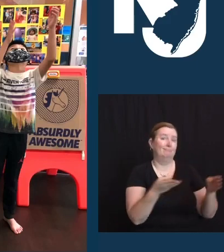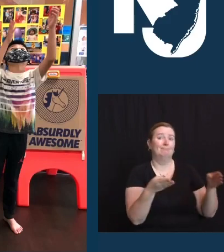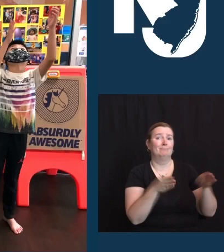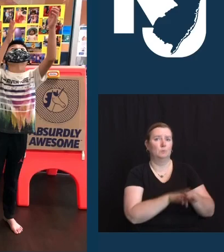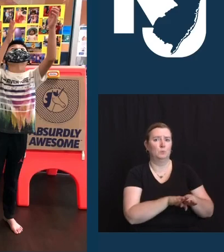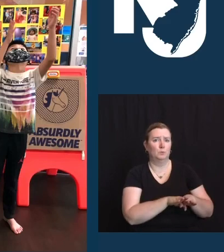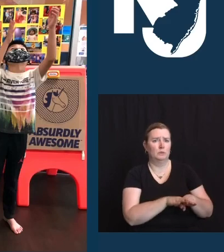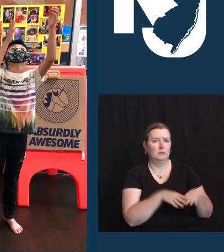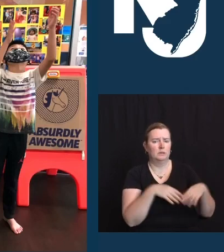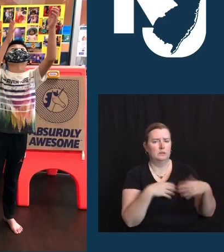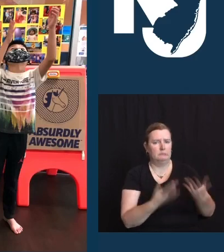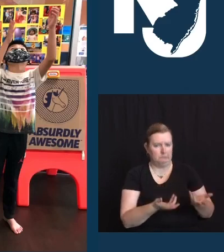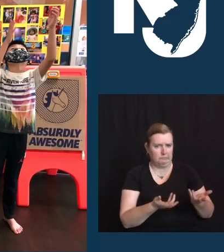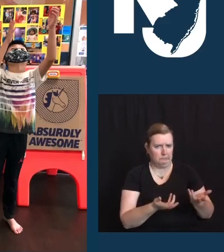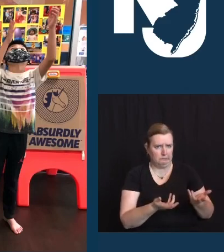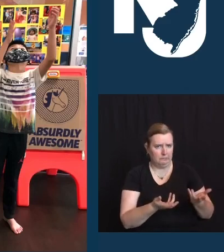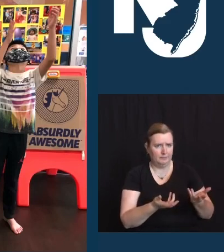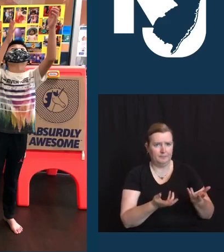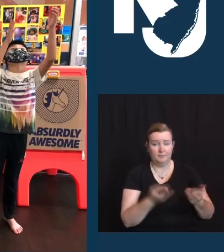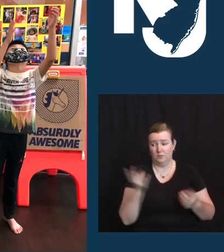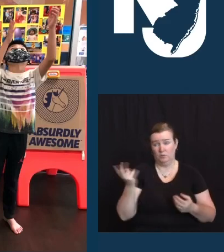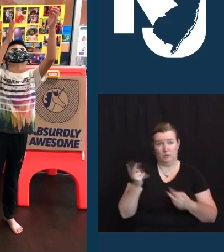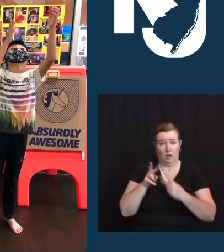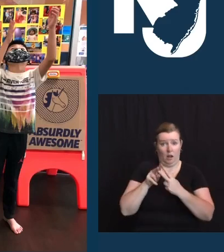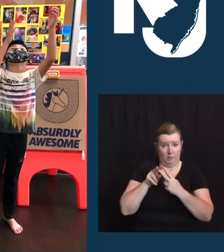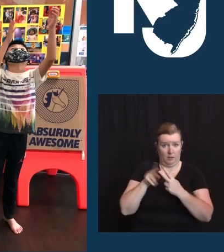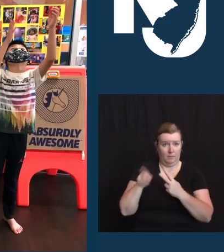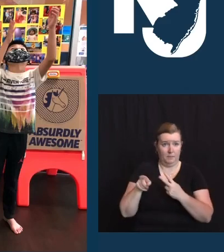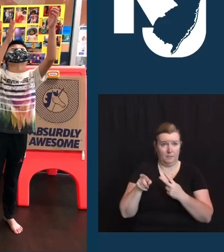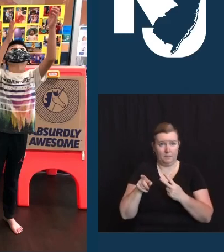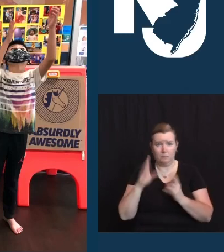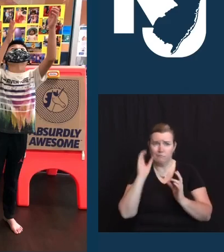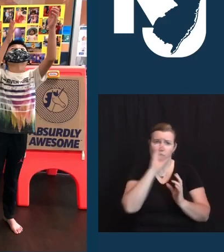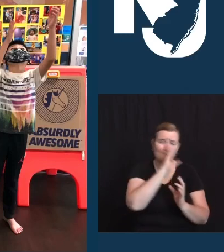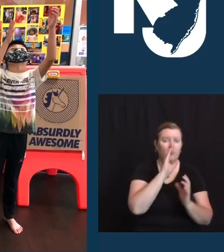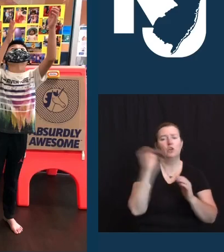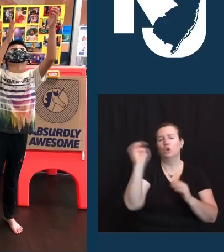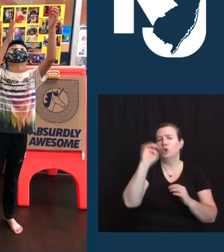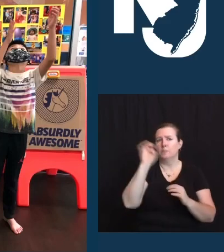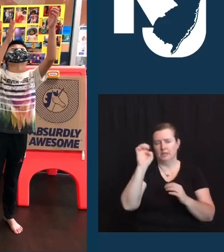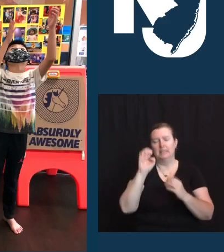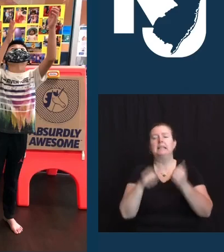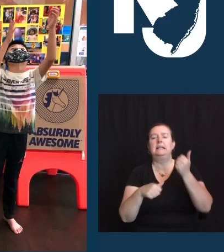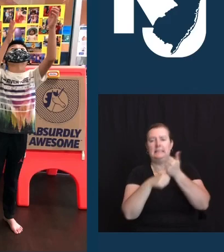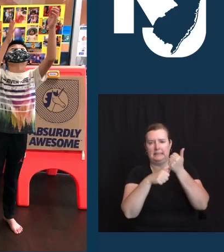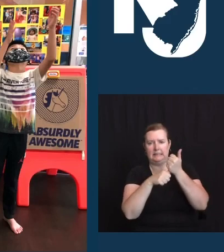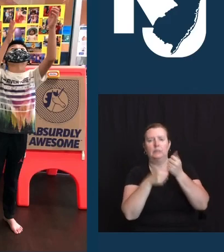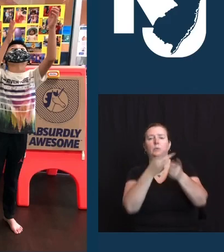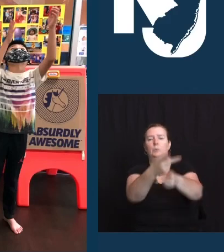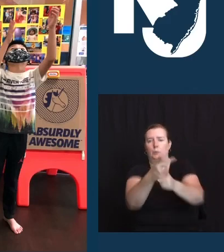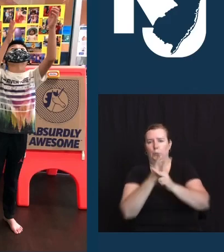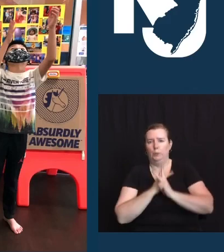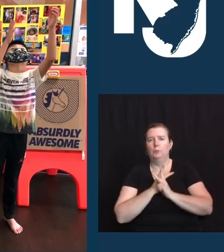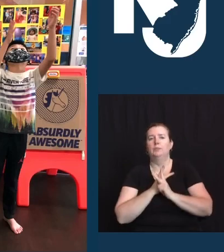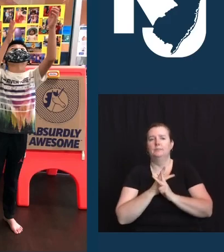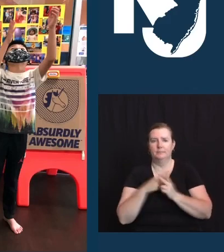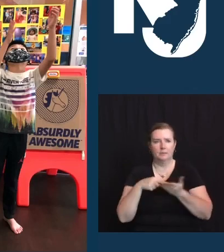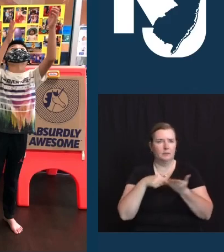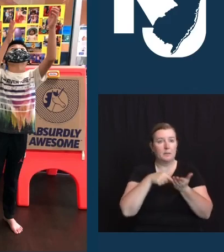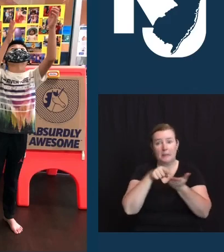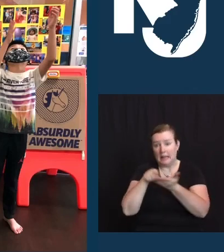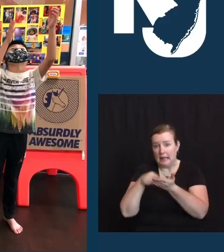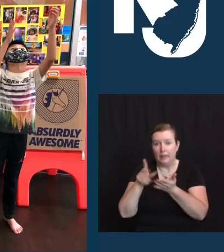EDA, William and Ada were able to secure an emergency assistance loan that allowed them to pay business expenses to keep their